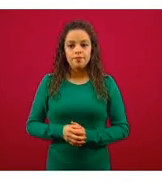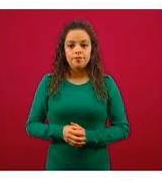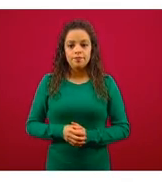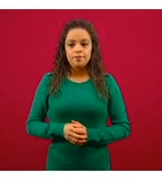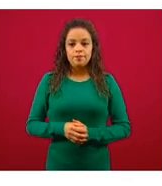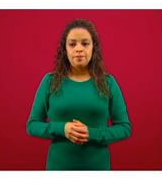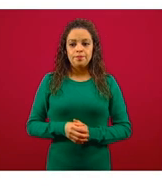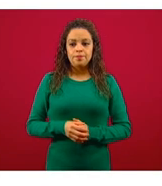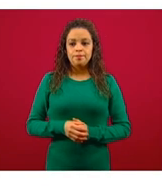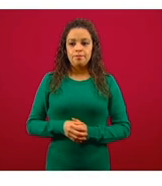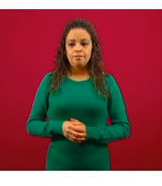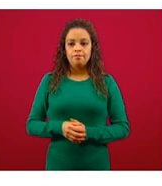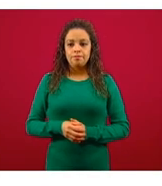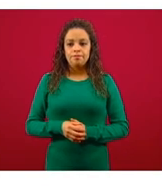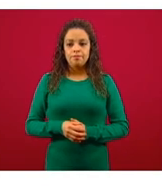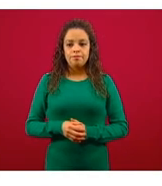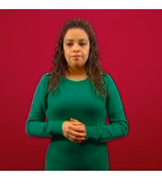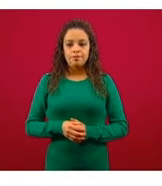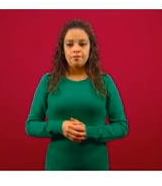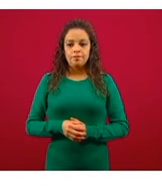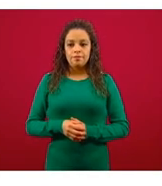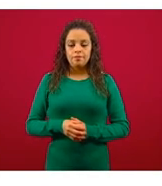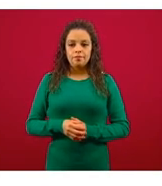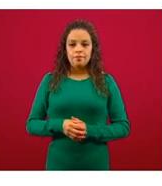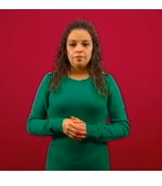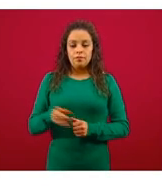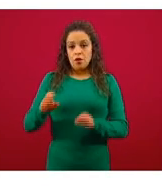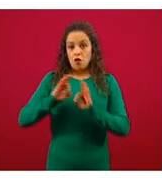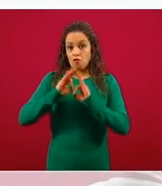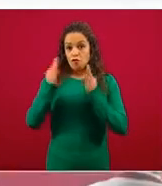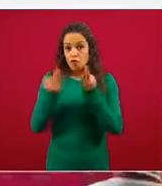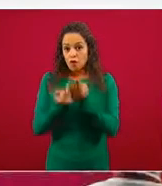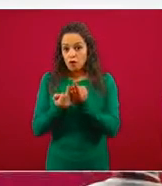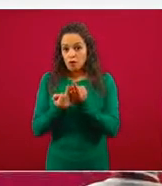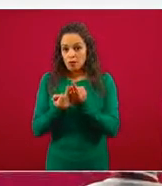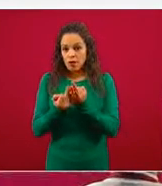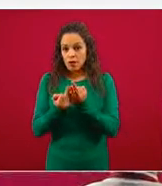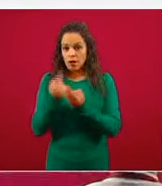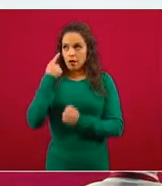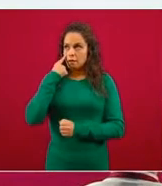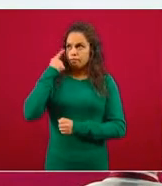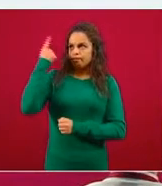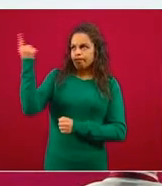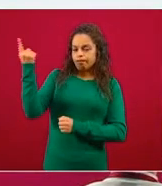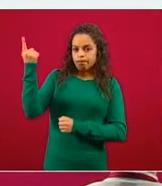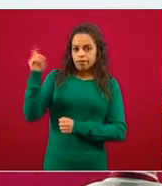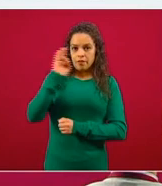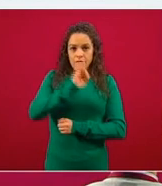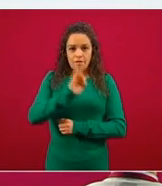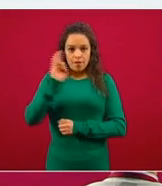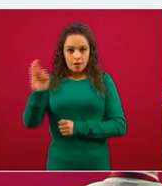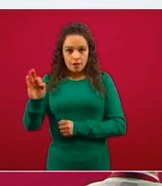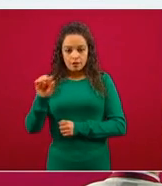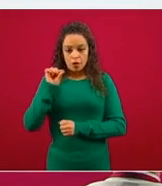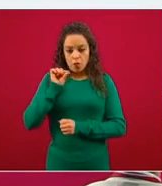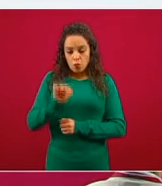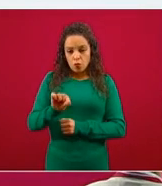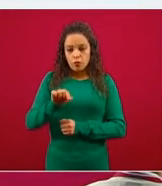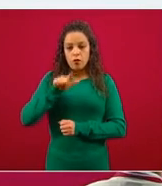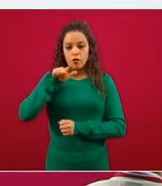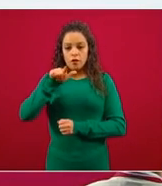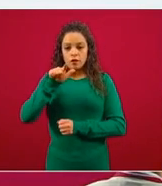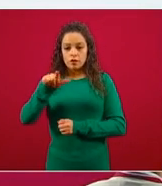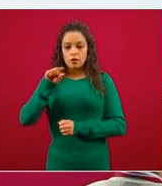Autonomous University, that were coordinated by CONACYT. So we are presenting